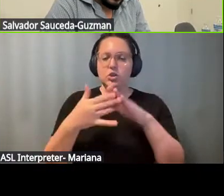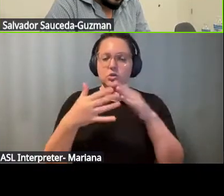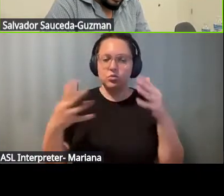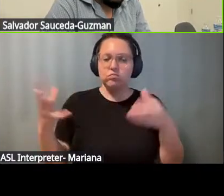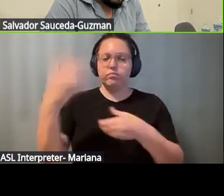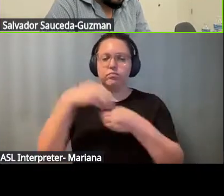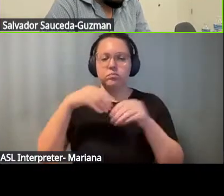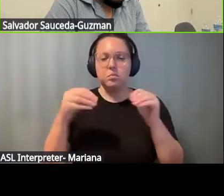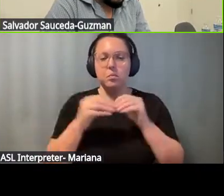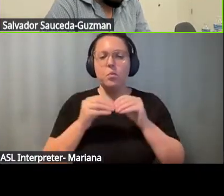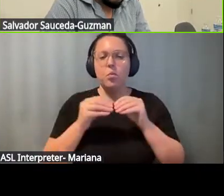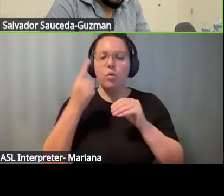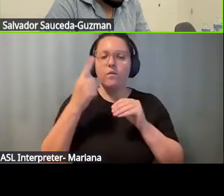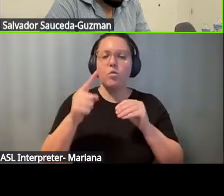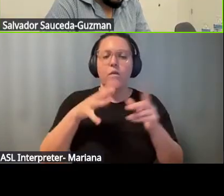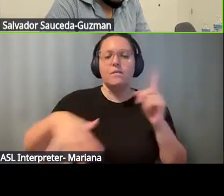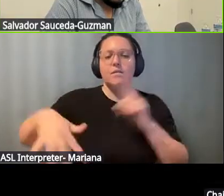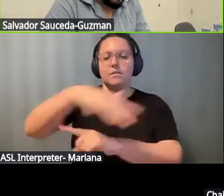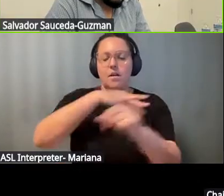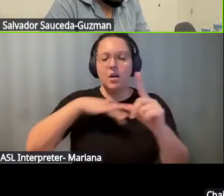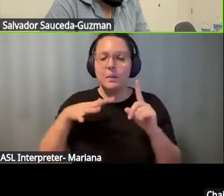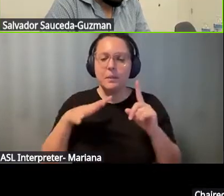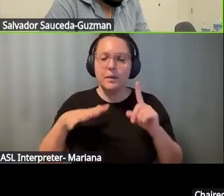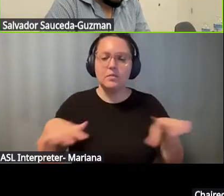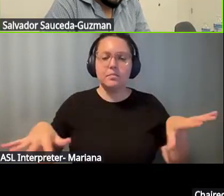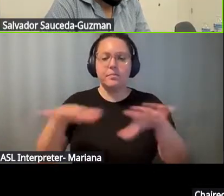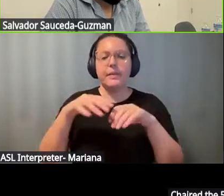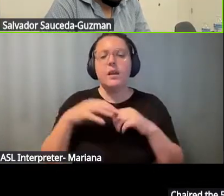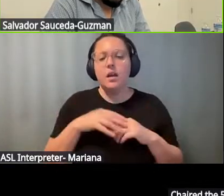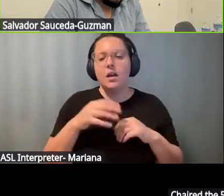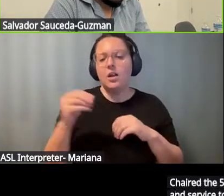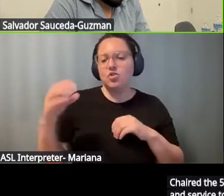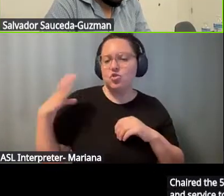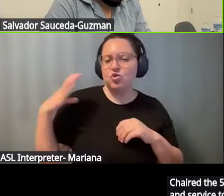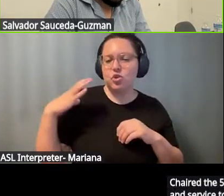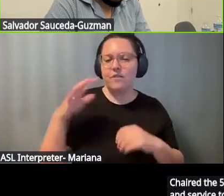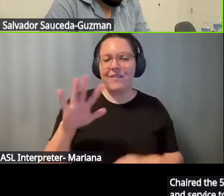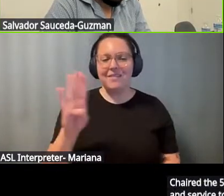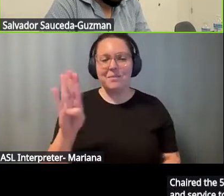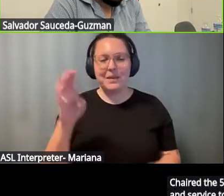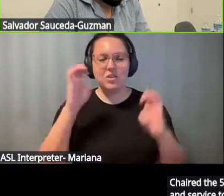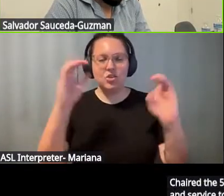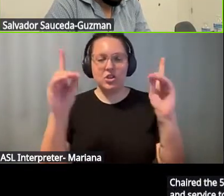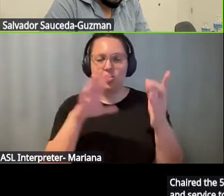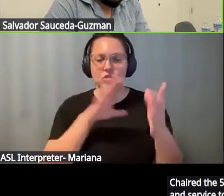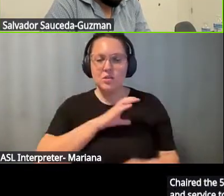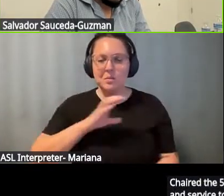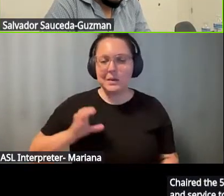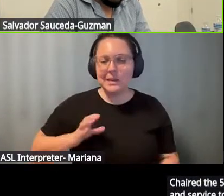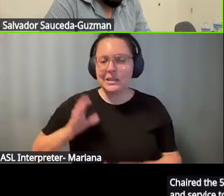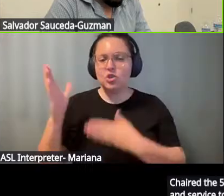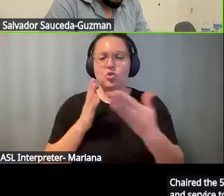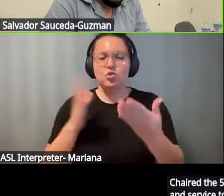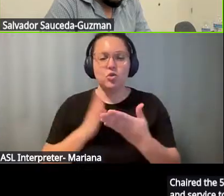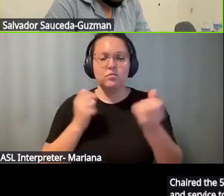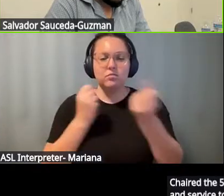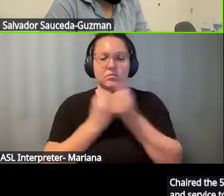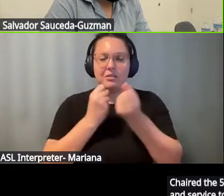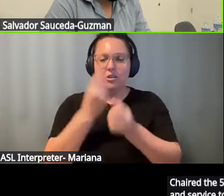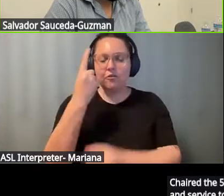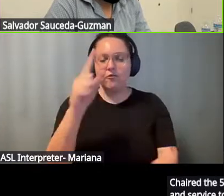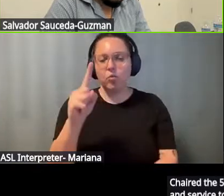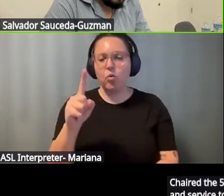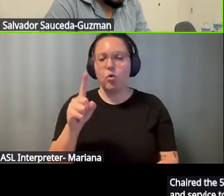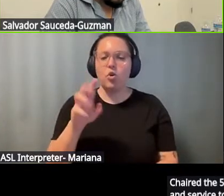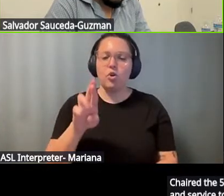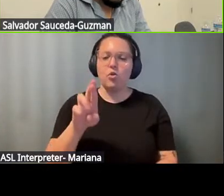served as an advocate for recreation parks and service to ensure adequate recreation for the communities in Ward 5, fought against